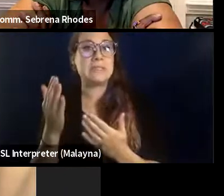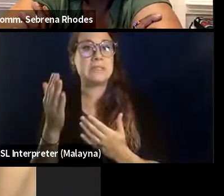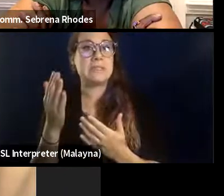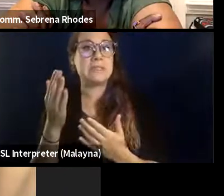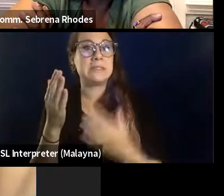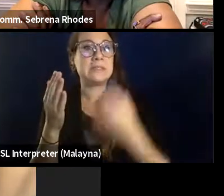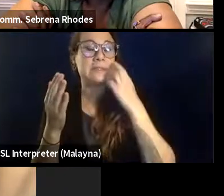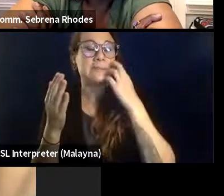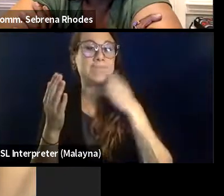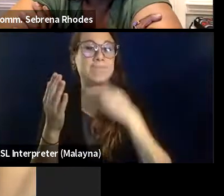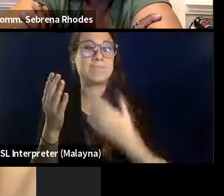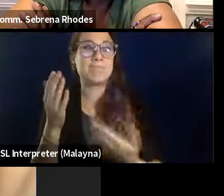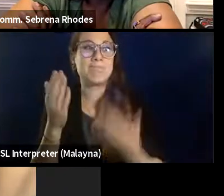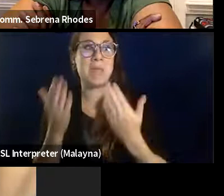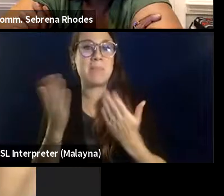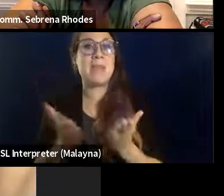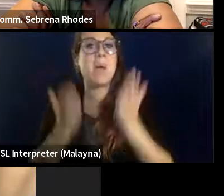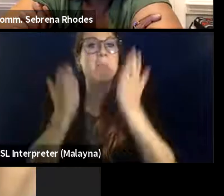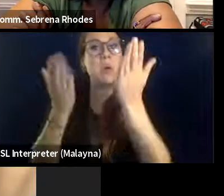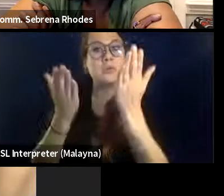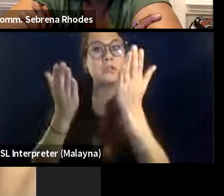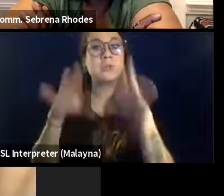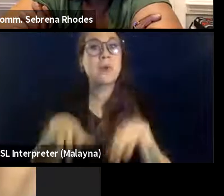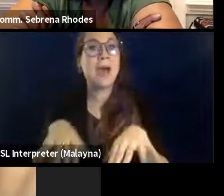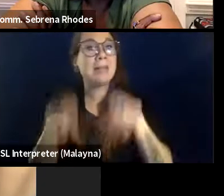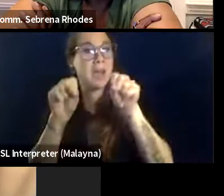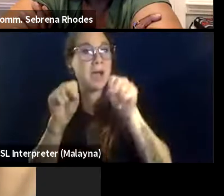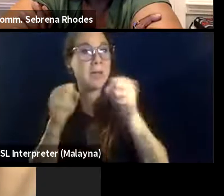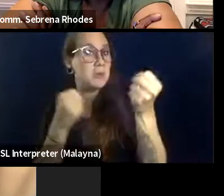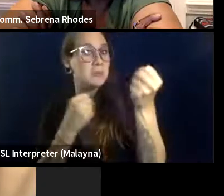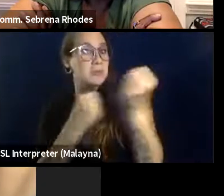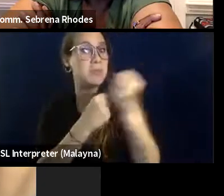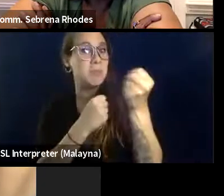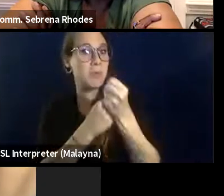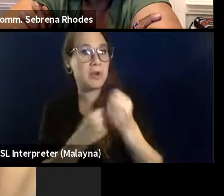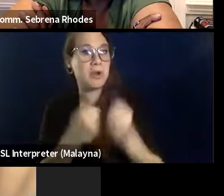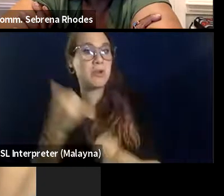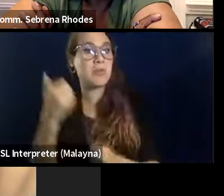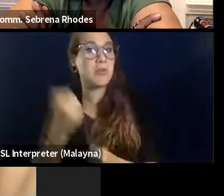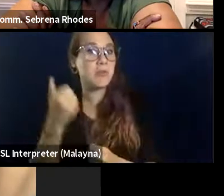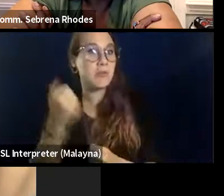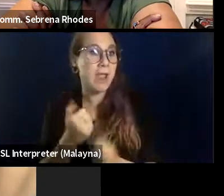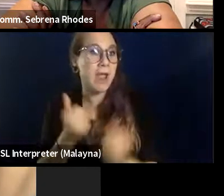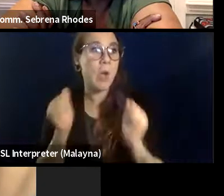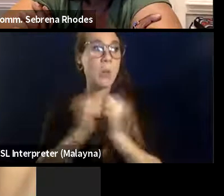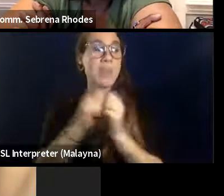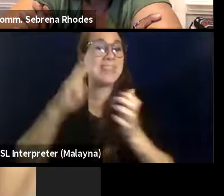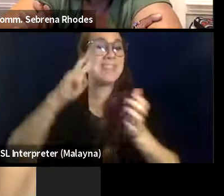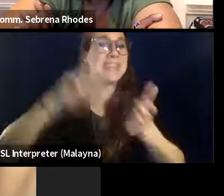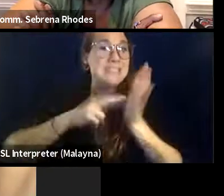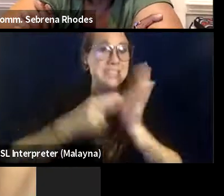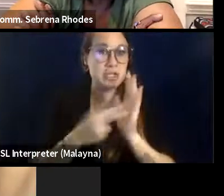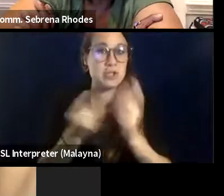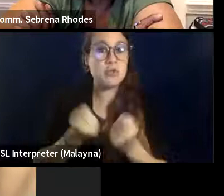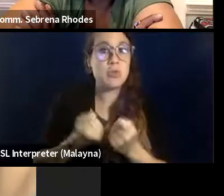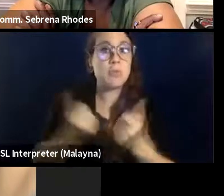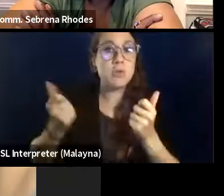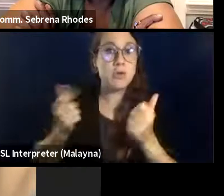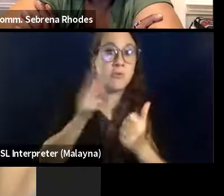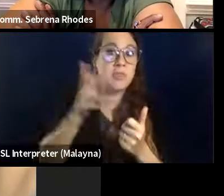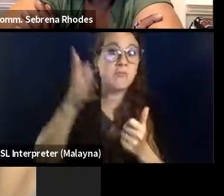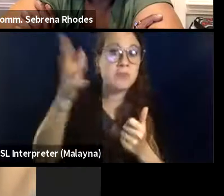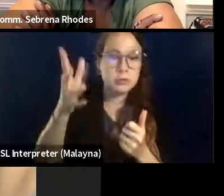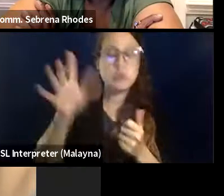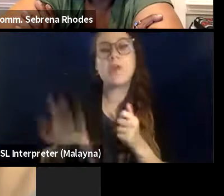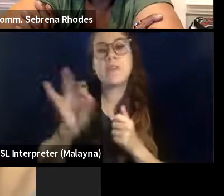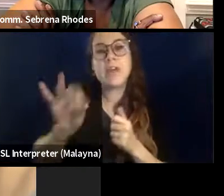maybe a motion to adopt or support this with the intention to remove that in the future or find